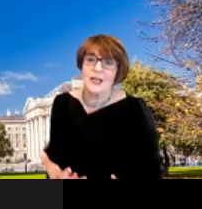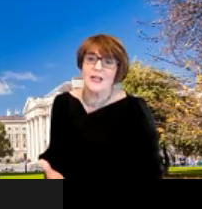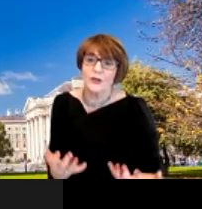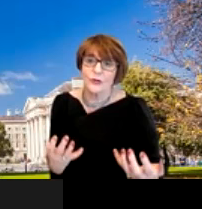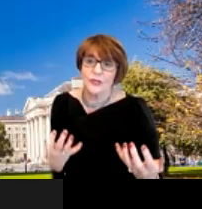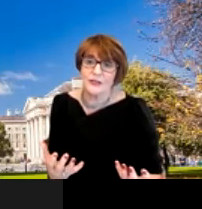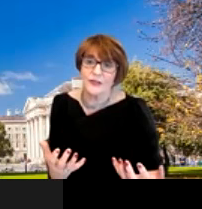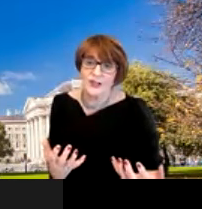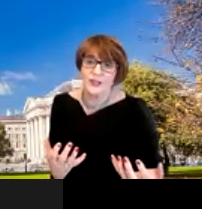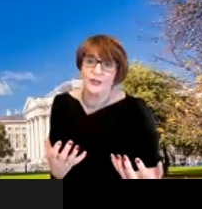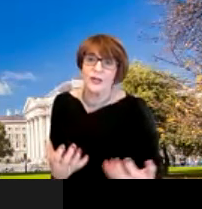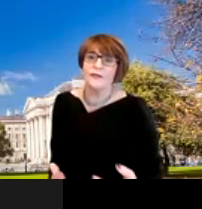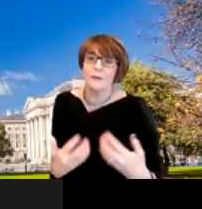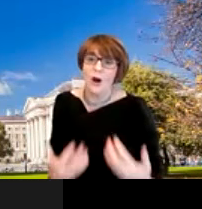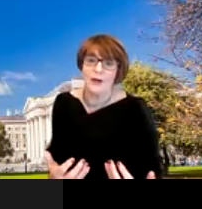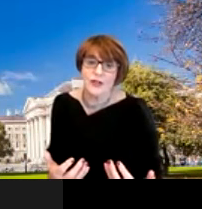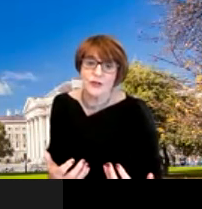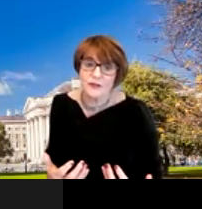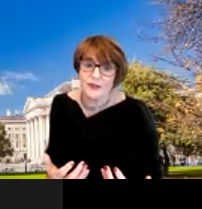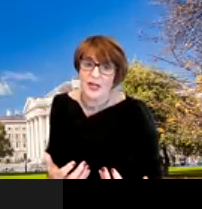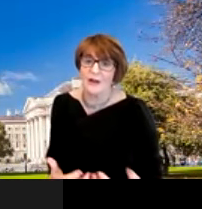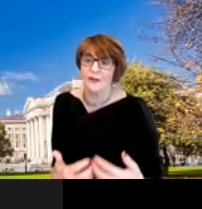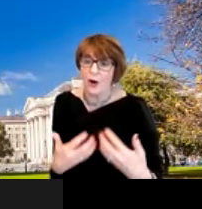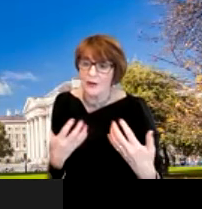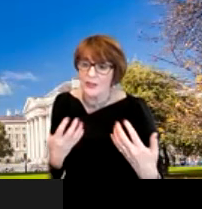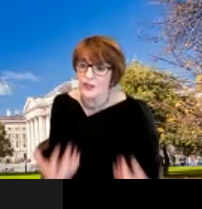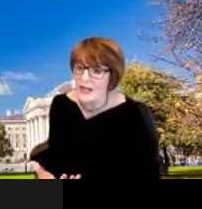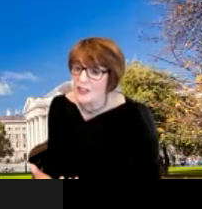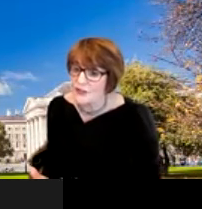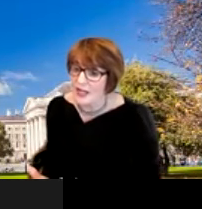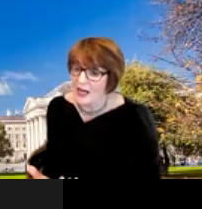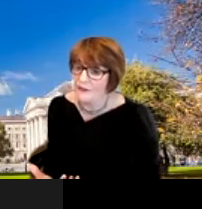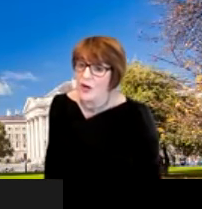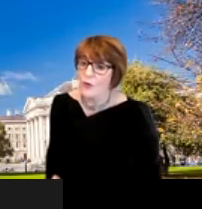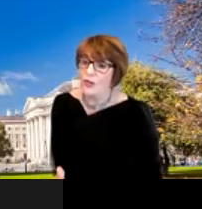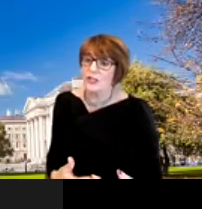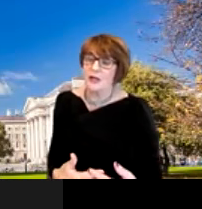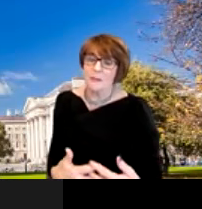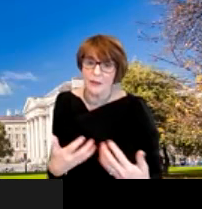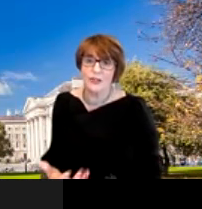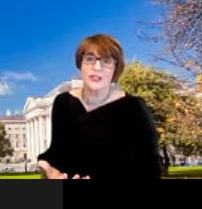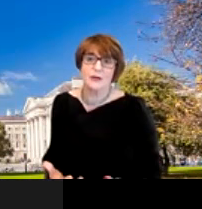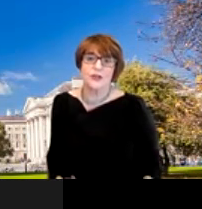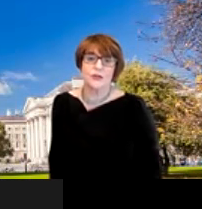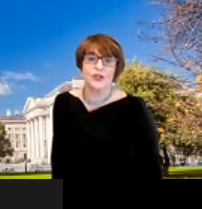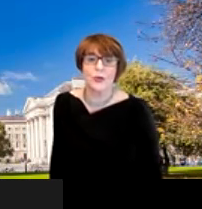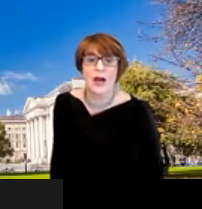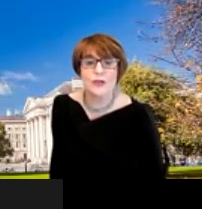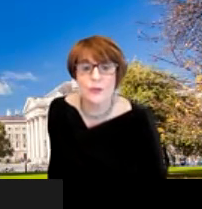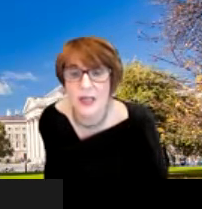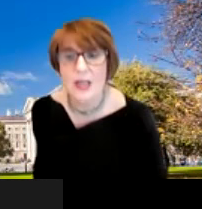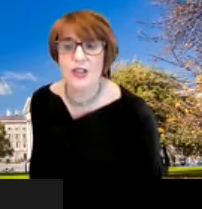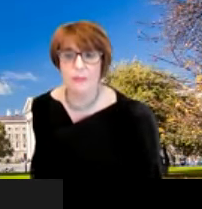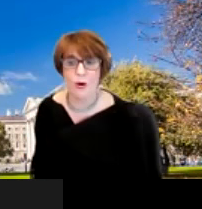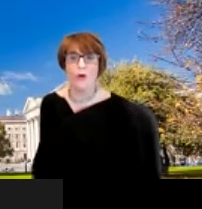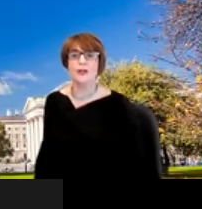at, disenfranchised grief and moral injury for staff and moral distress for staff, which is a major issue. So how do